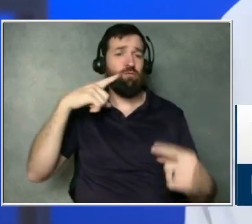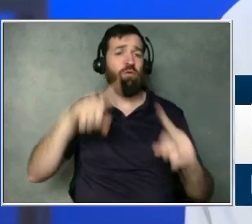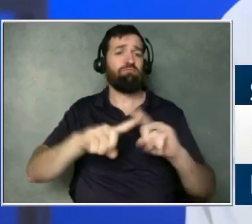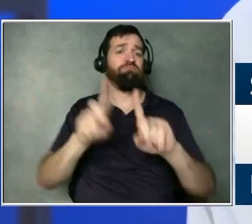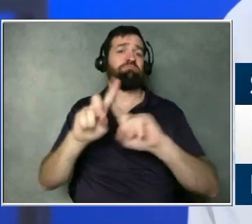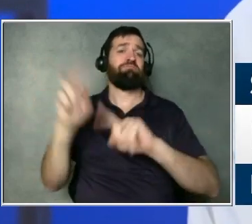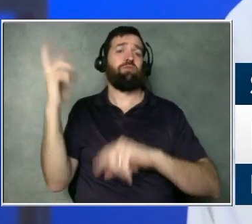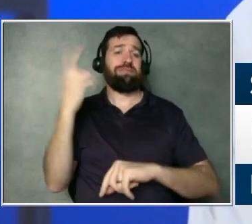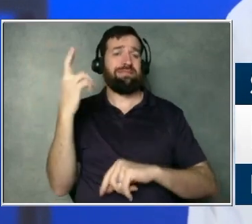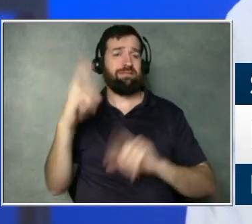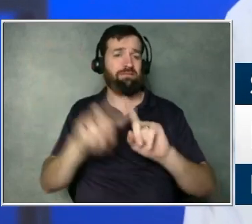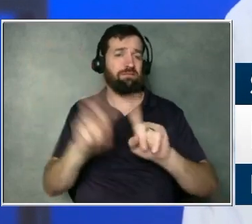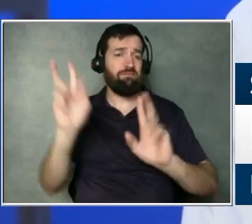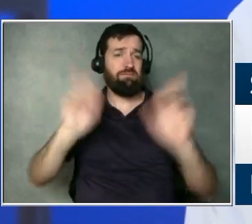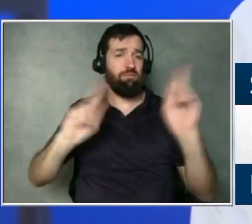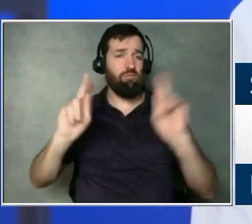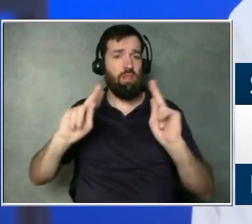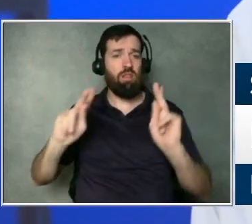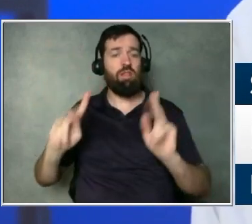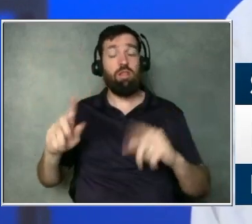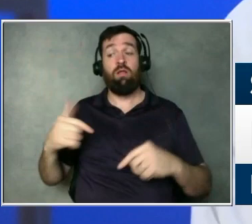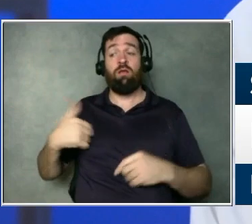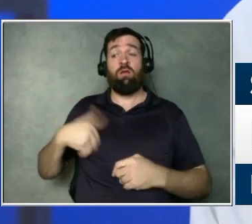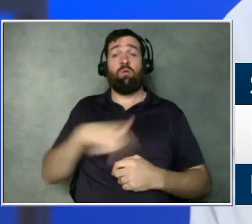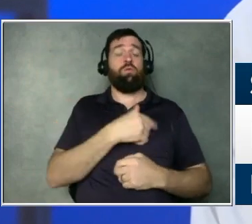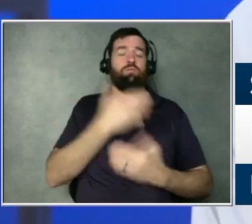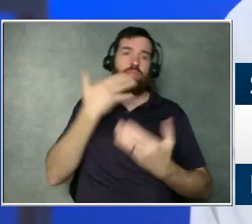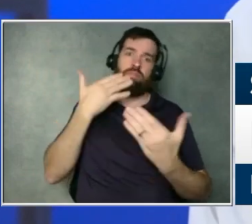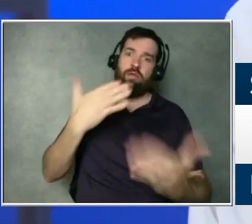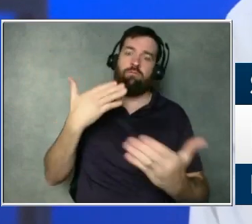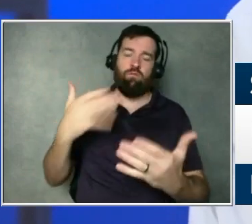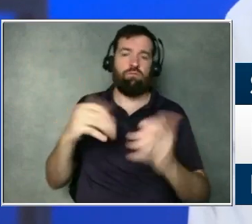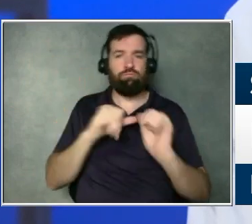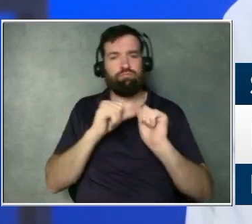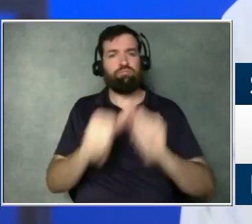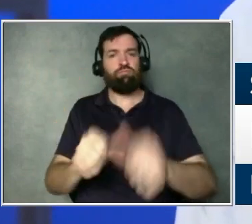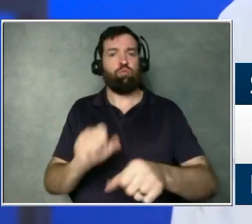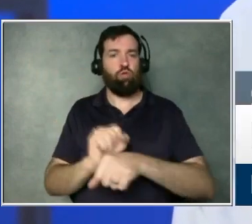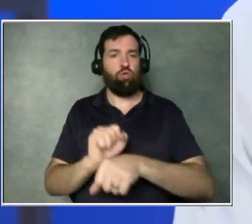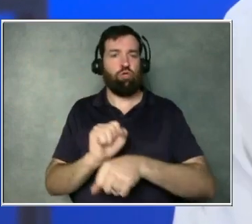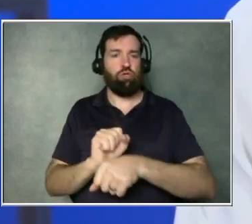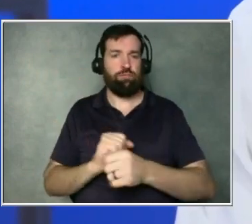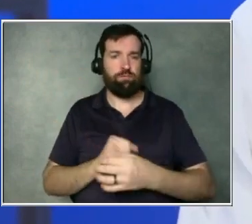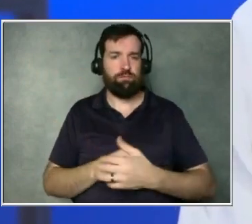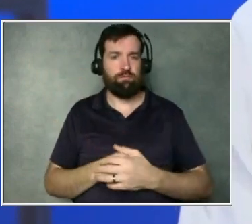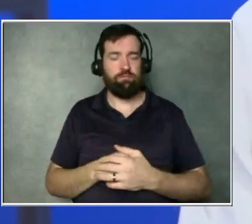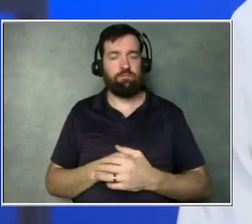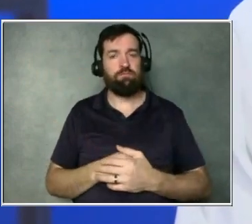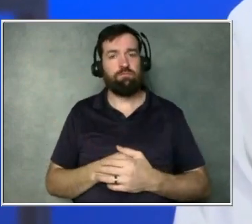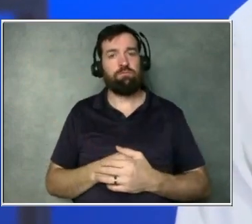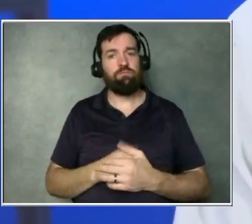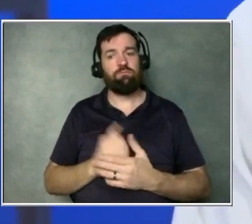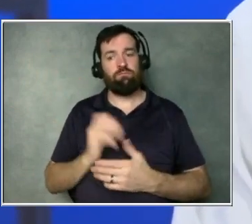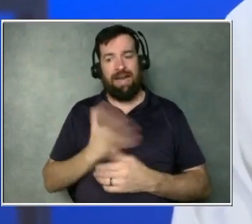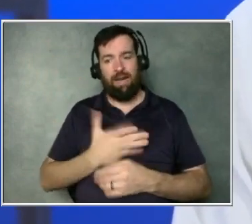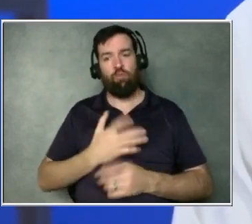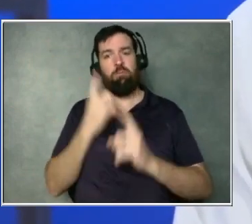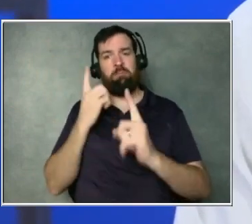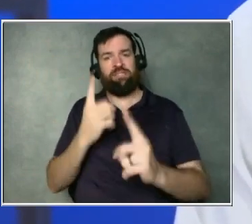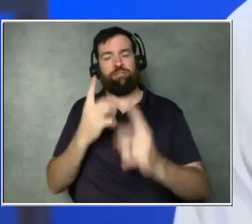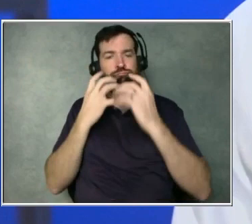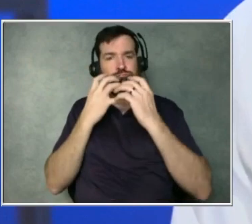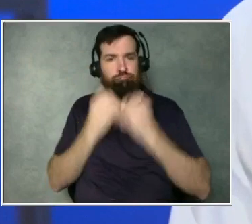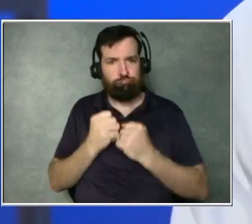people. Certainly, I think we were always thankful we got to continue to work, and I think we did take it as our mission to provide